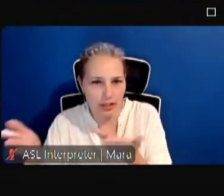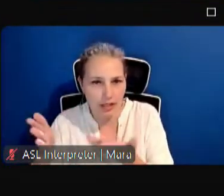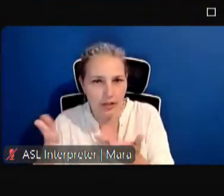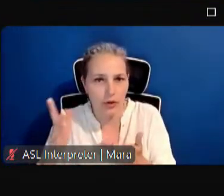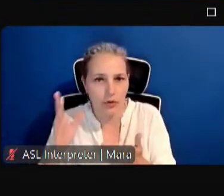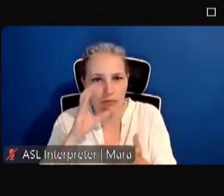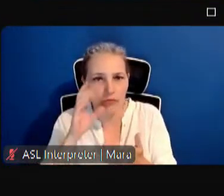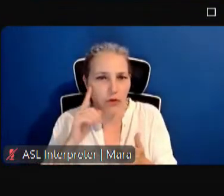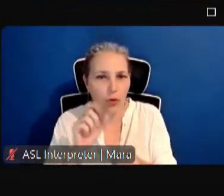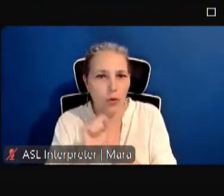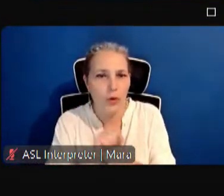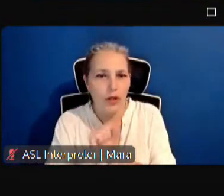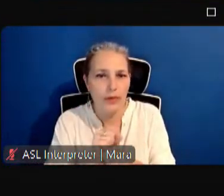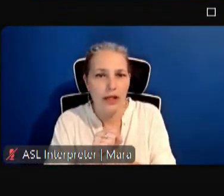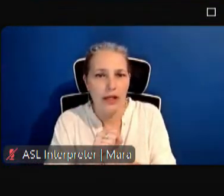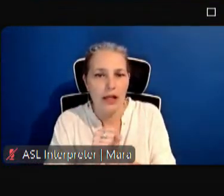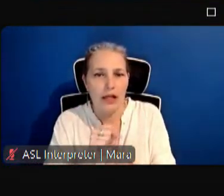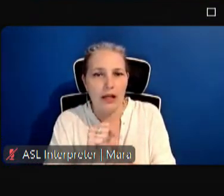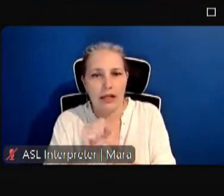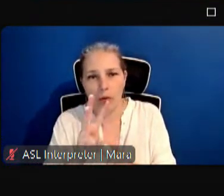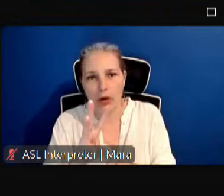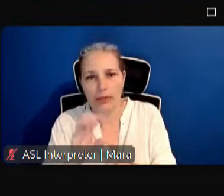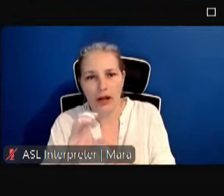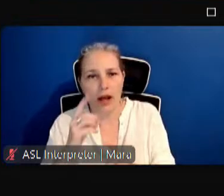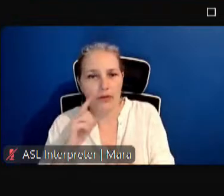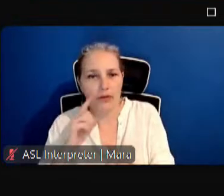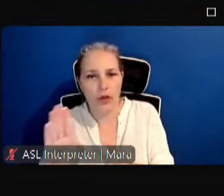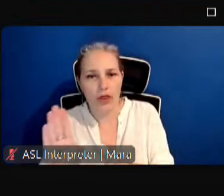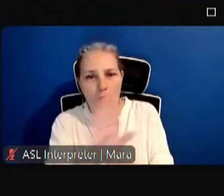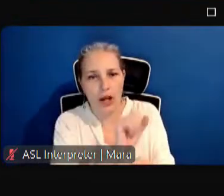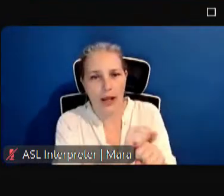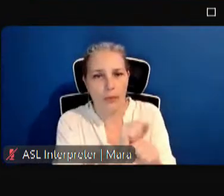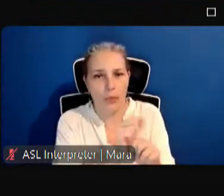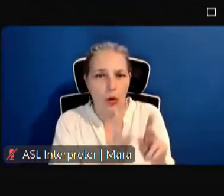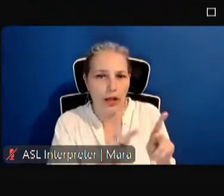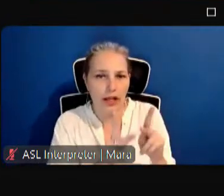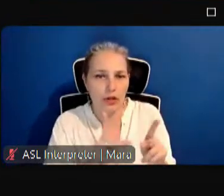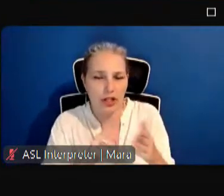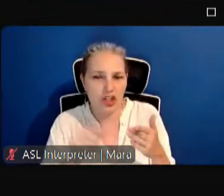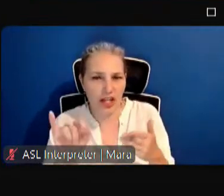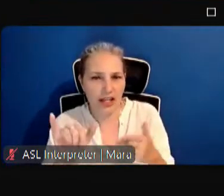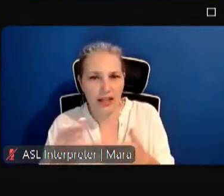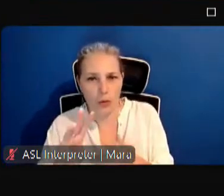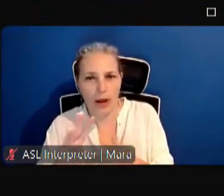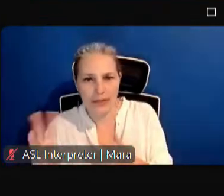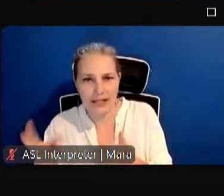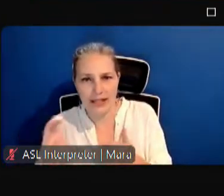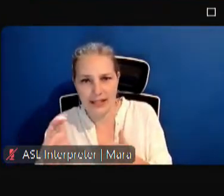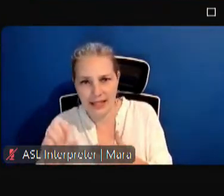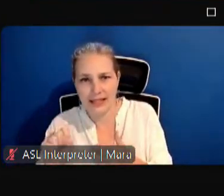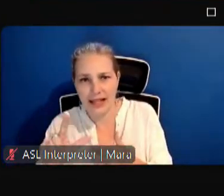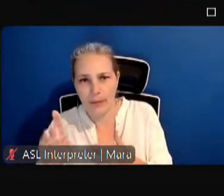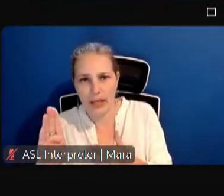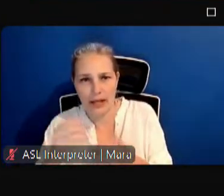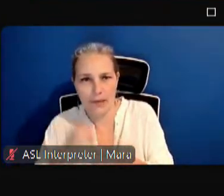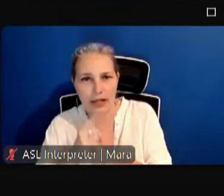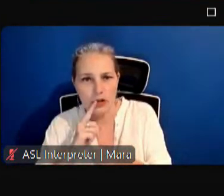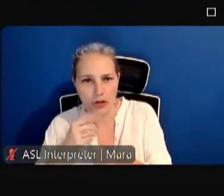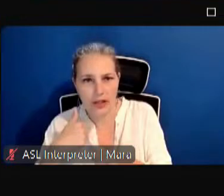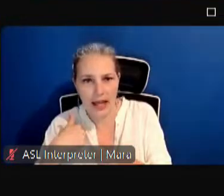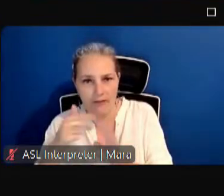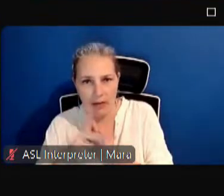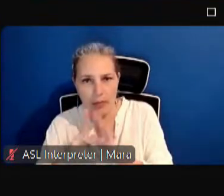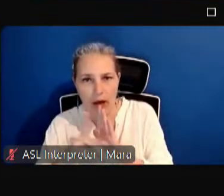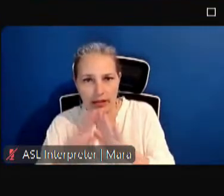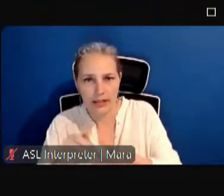State License Board, the CSLB website, to verify that they do hold these policies. Companies that don't have actual employees though, might be